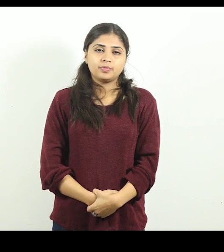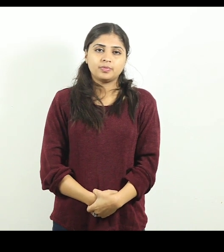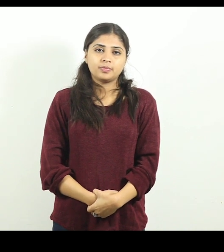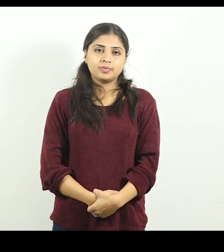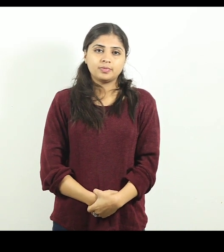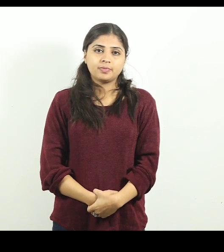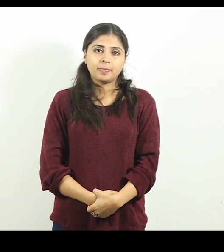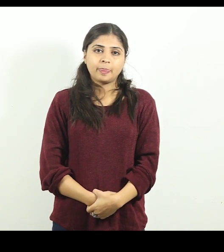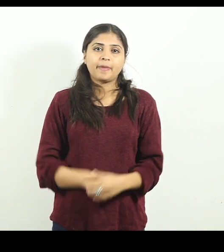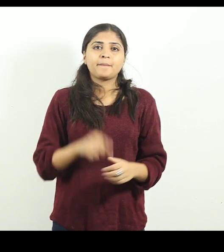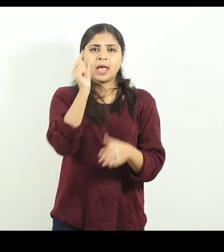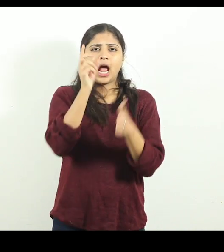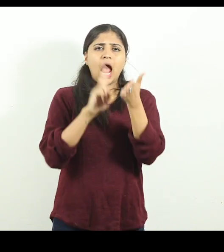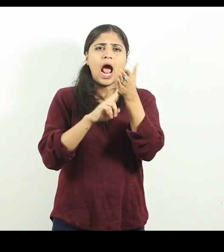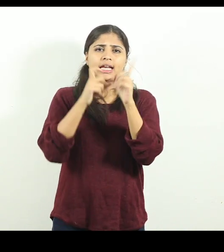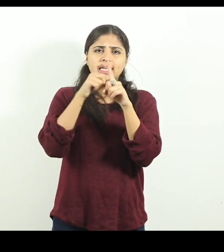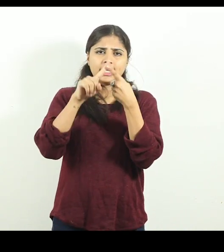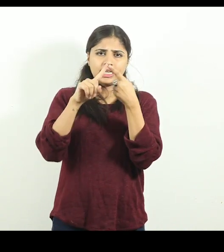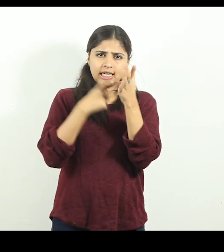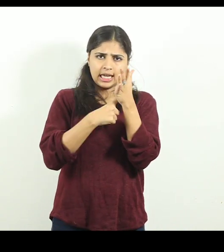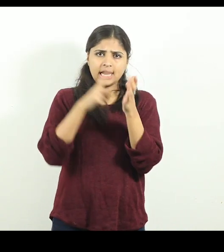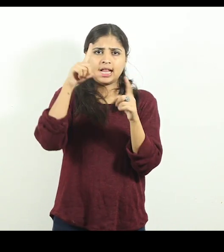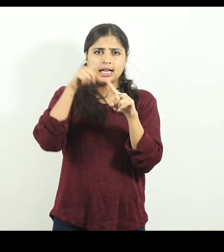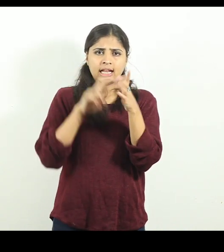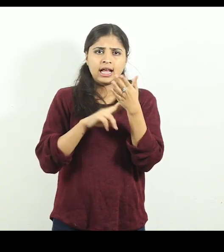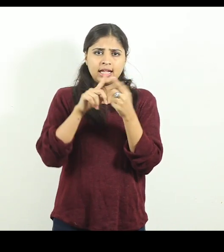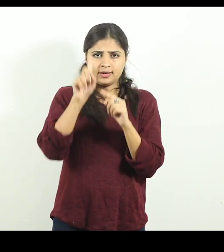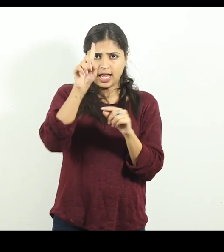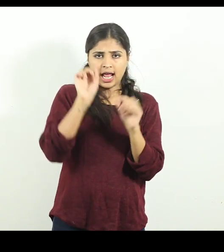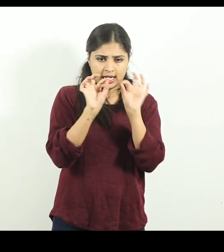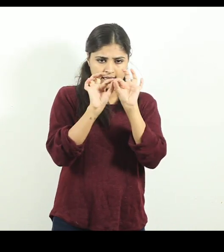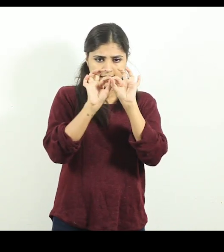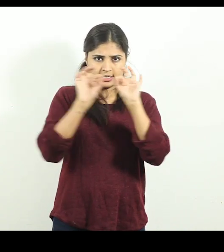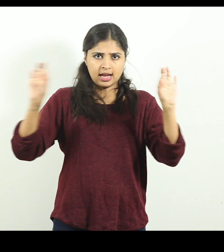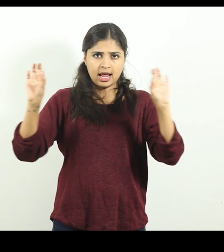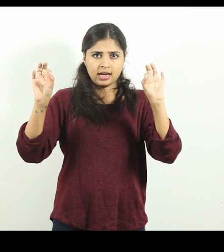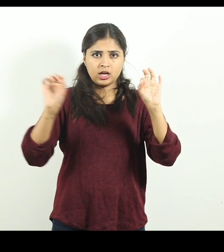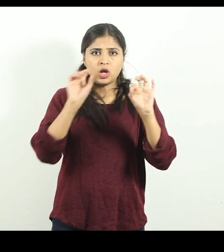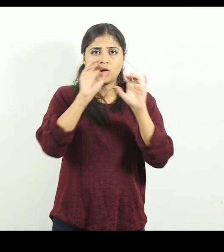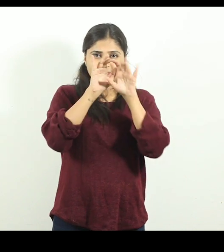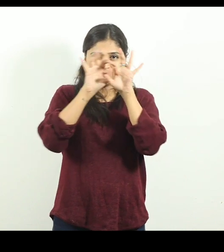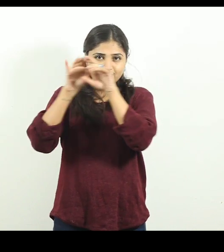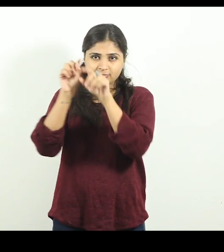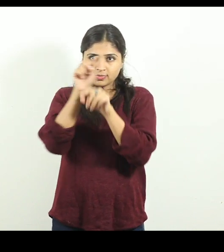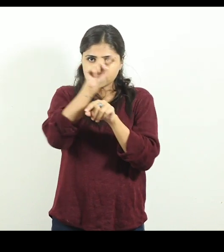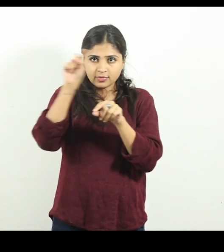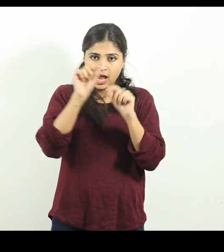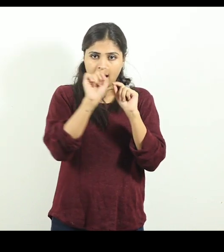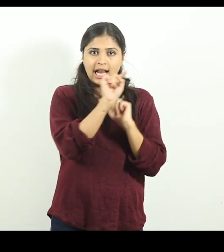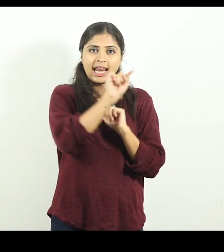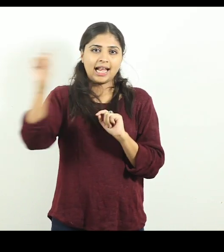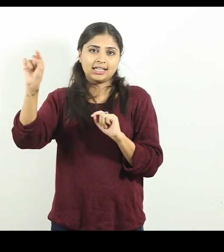Bulleted list. A list of key points, each preceded with a symbol for emphasis.